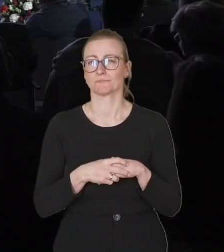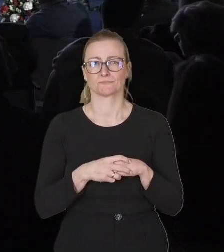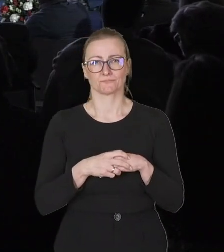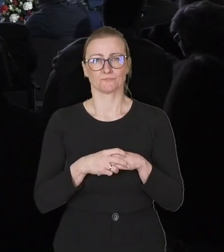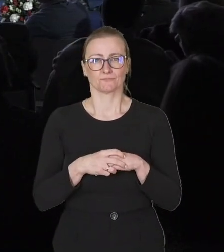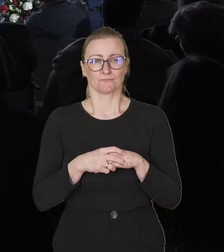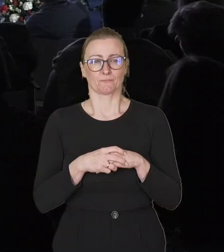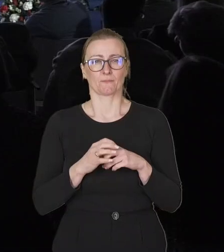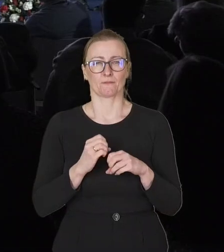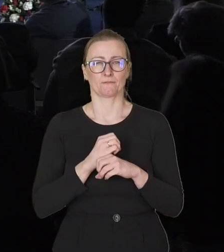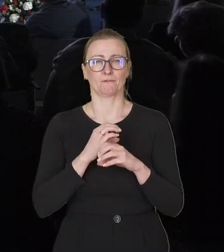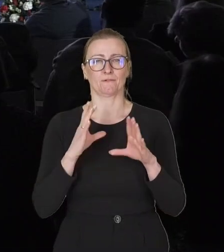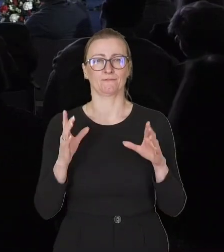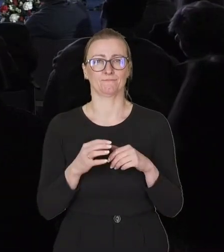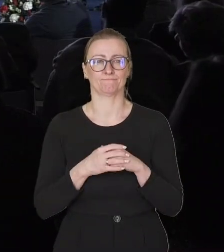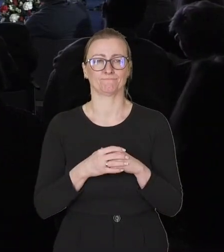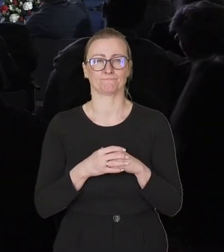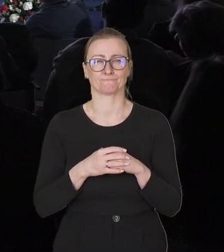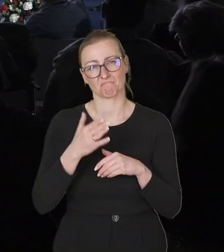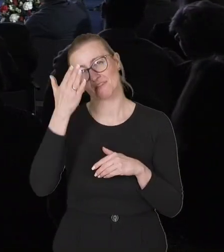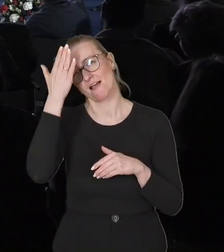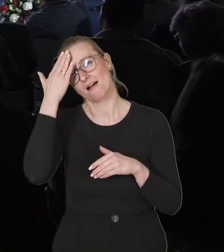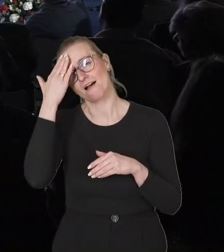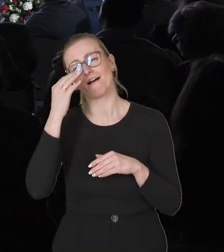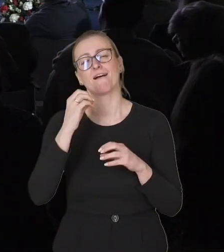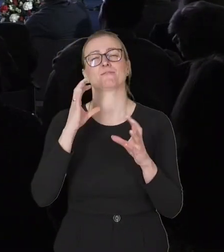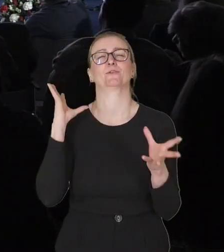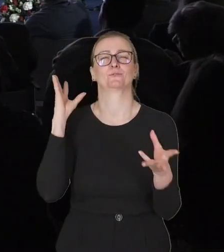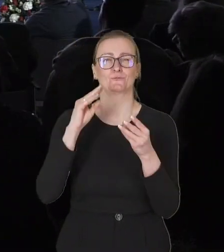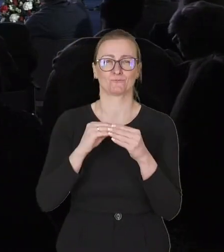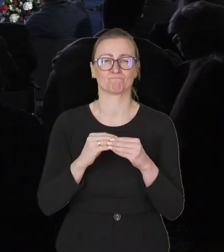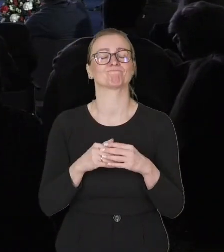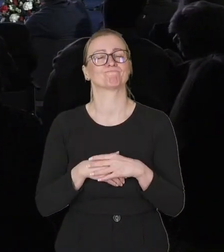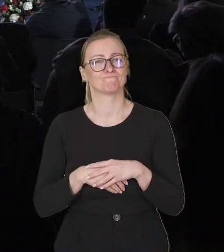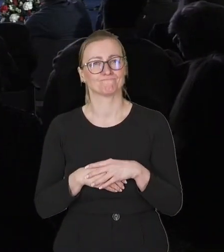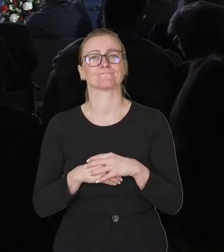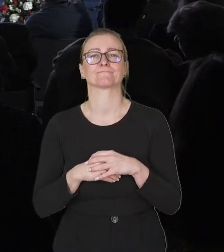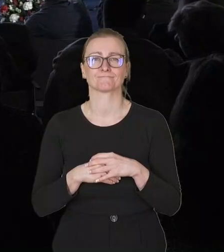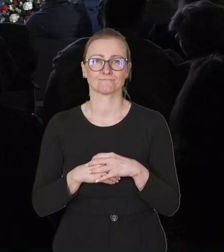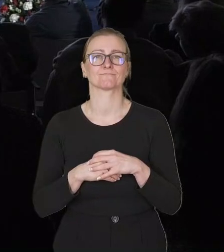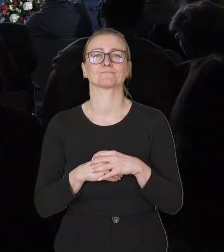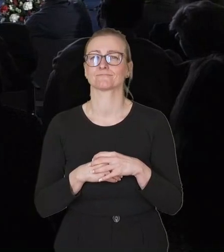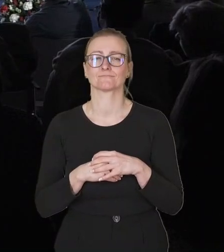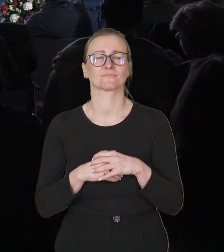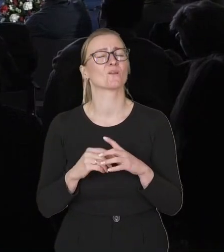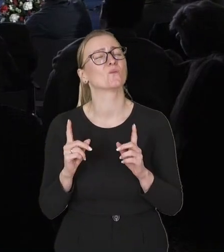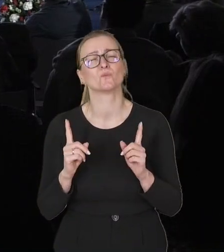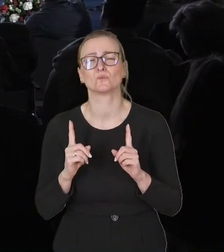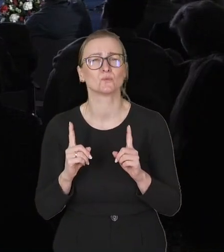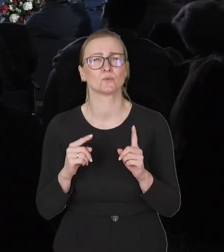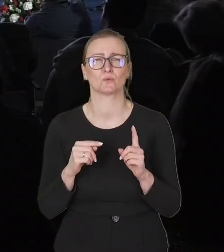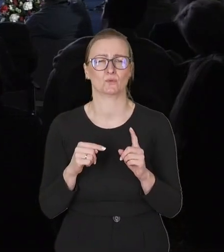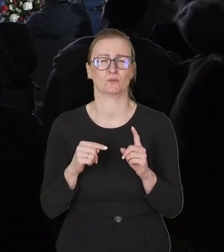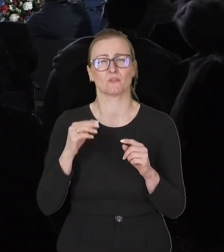last call, the call for action. This is not just about the theory, this is not just about how we understand there's